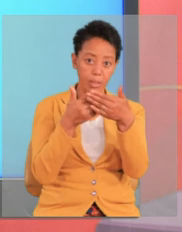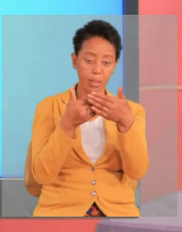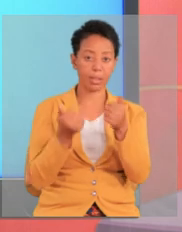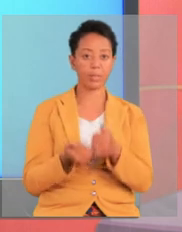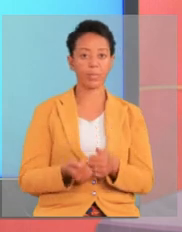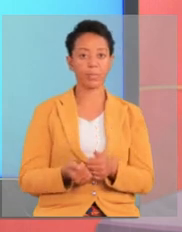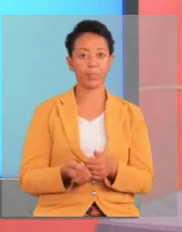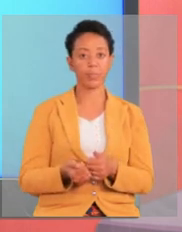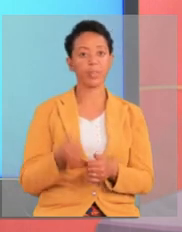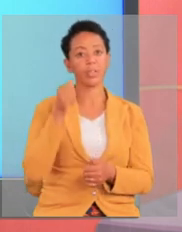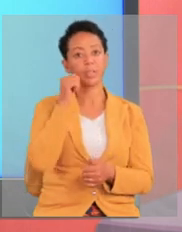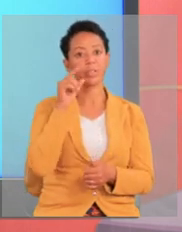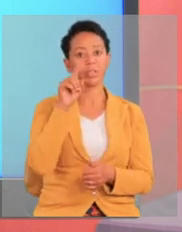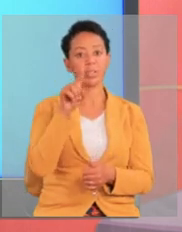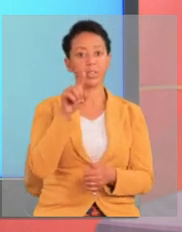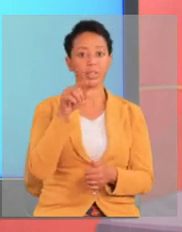She has recently